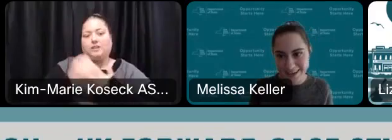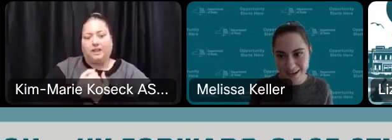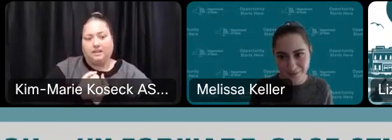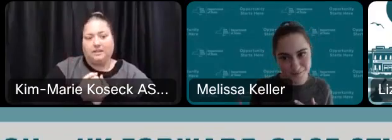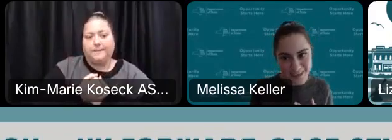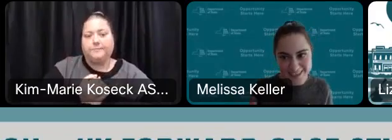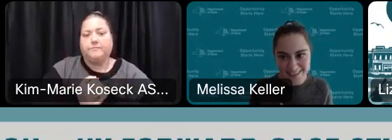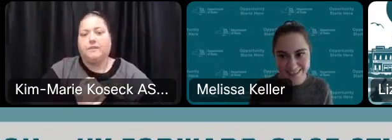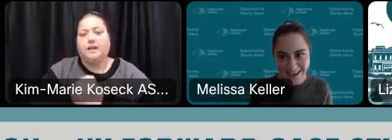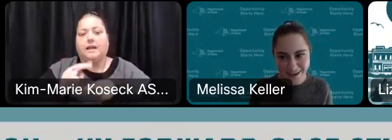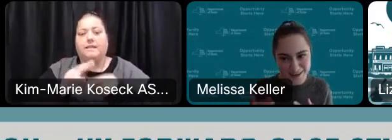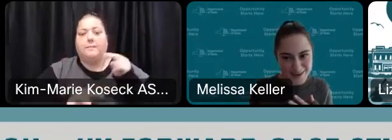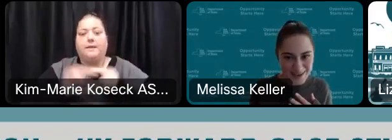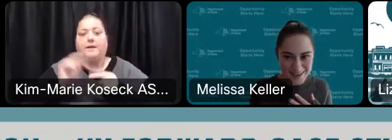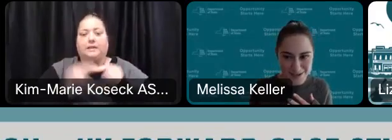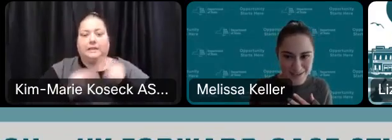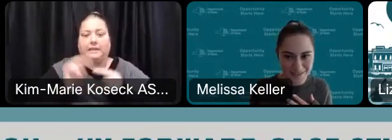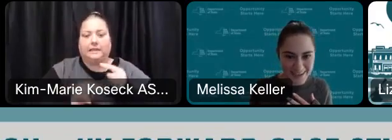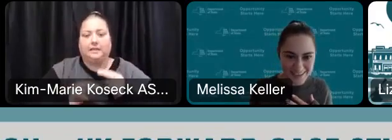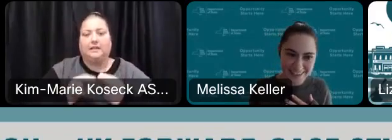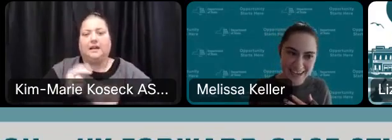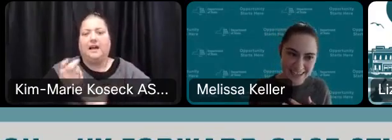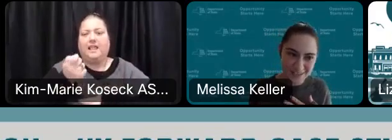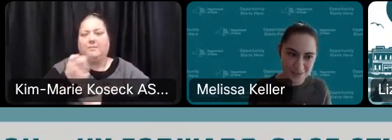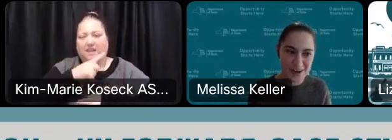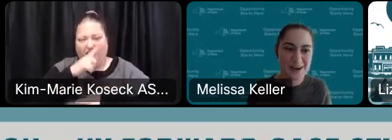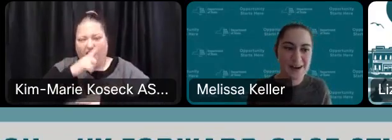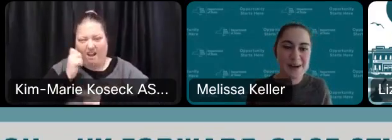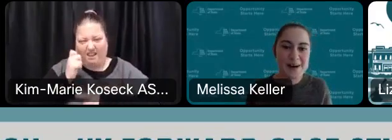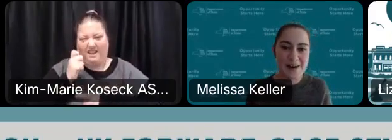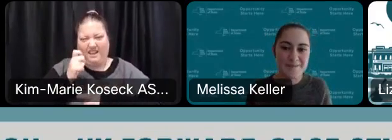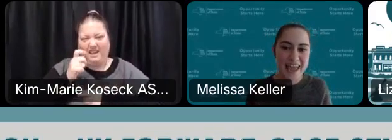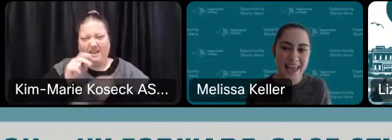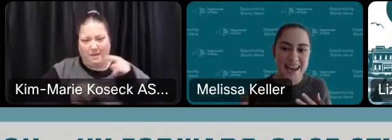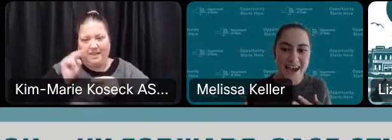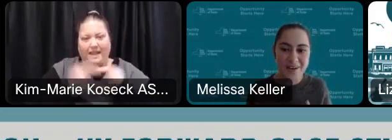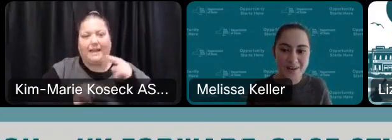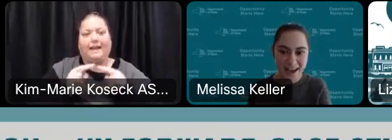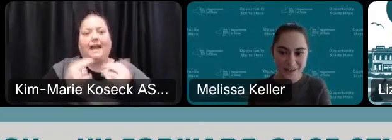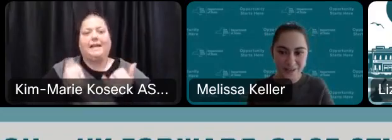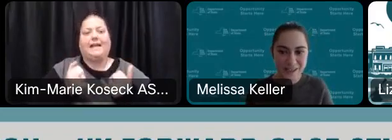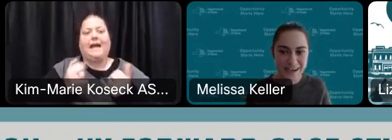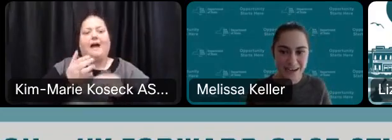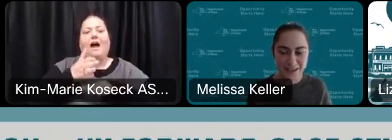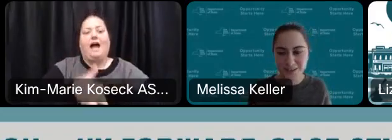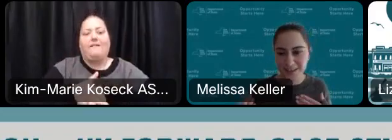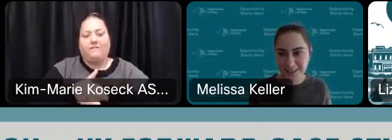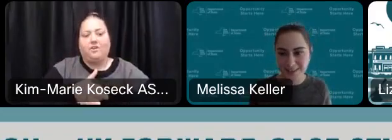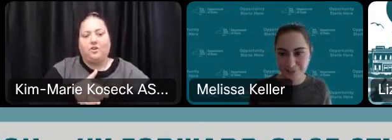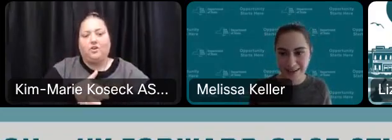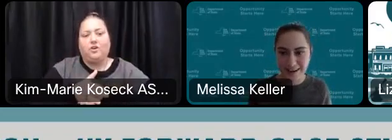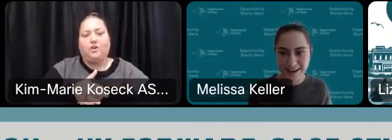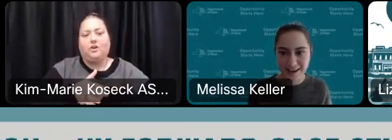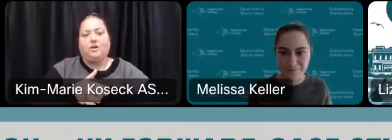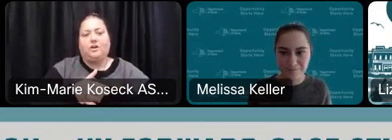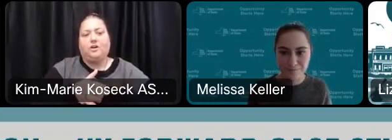was vacant, maybe a little bit of an ugly eyesore. And now after you see that it's